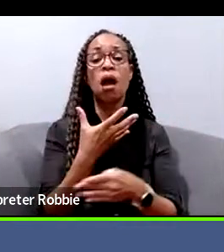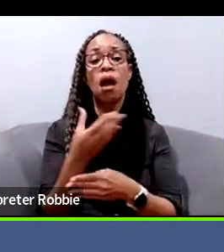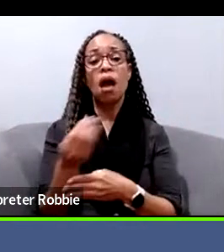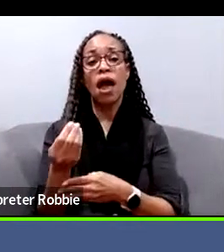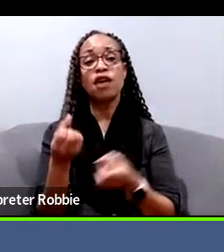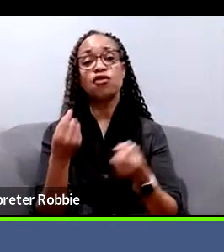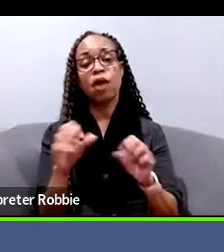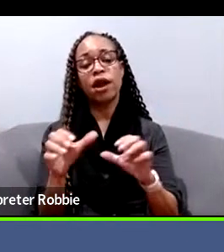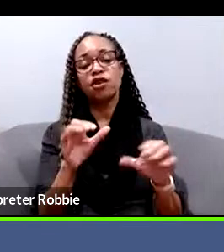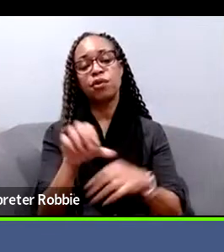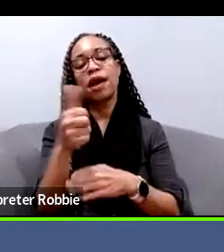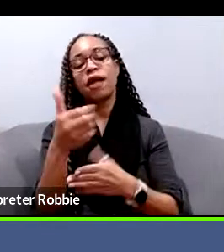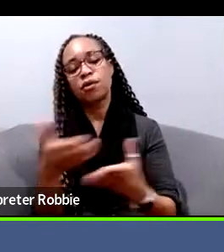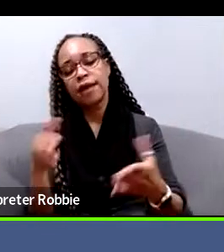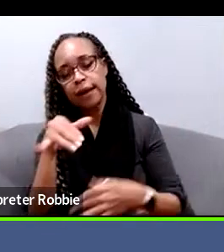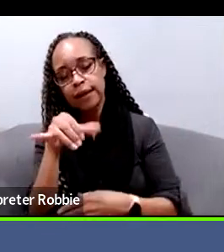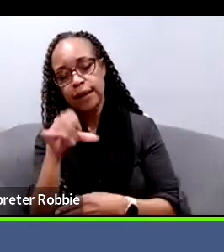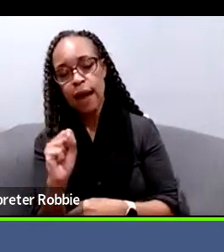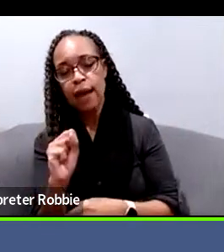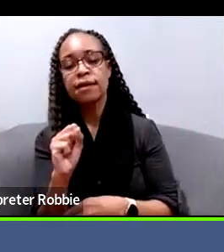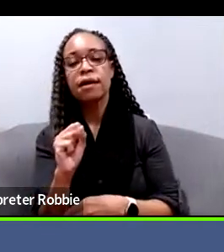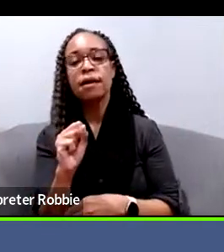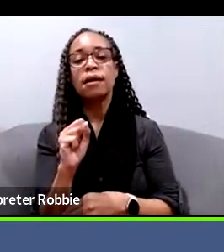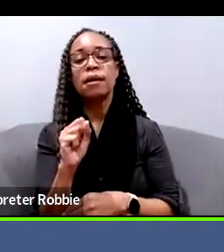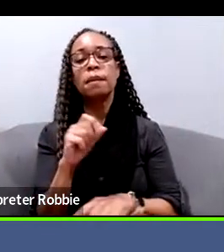some of the other things, but I